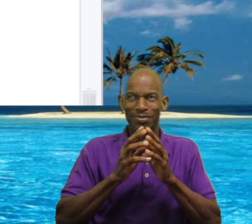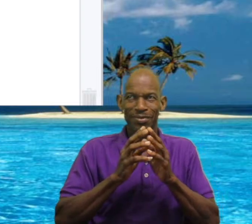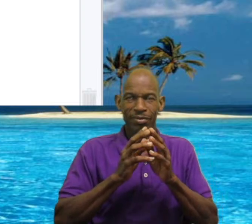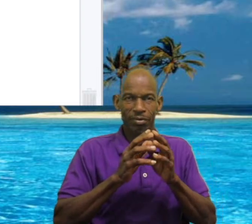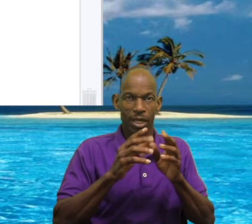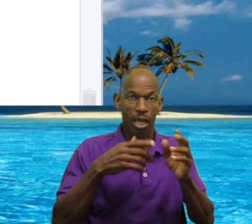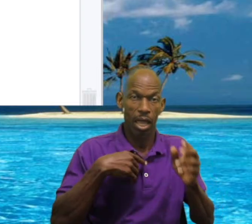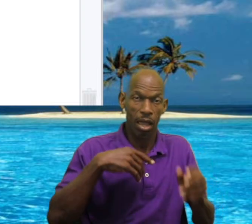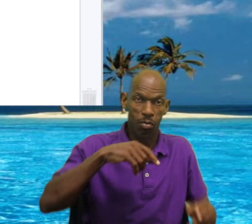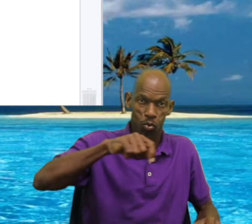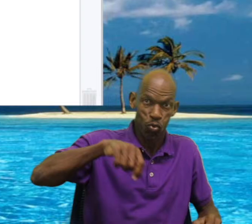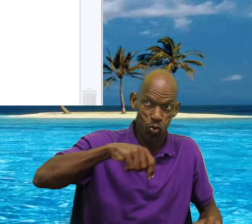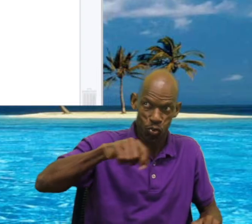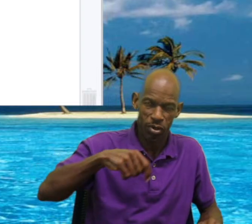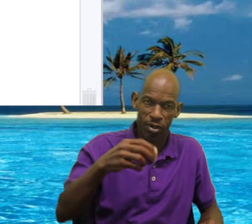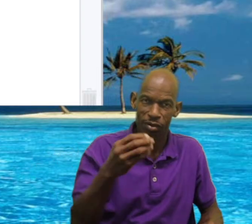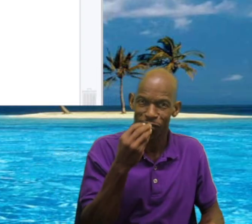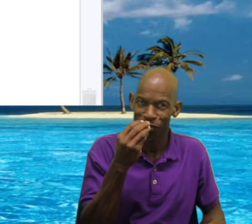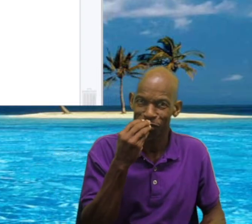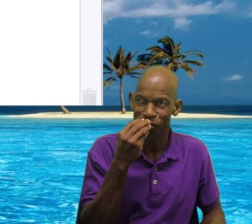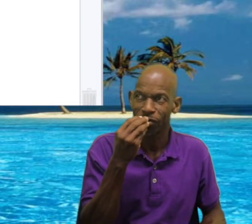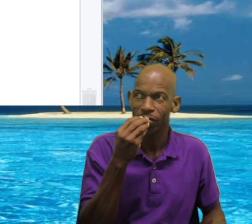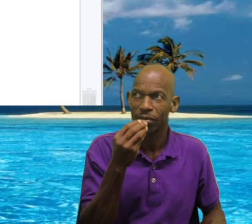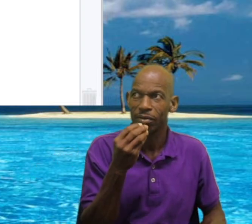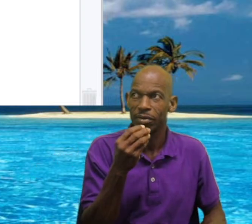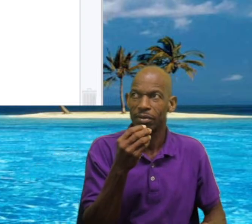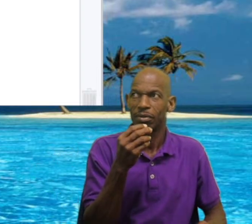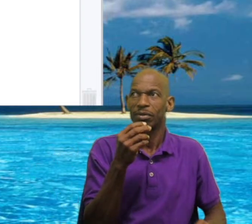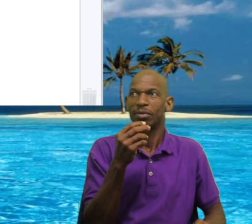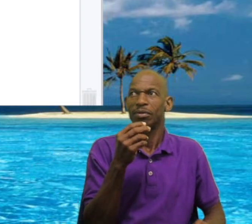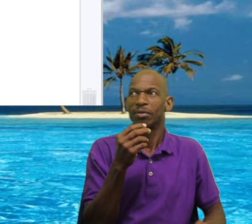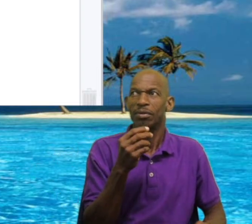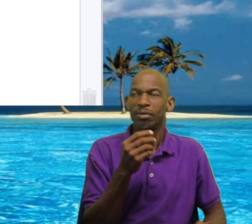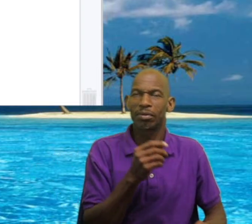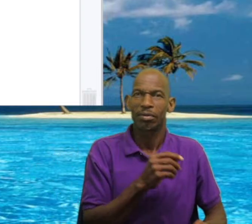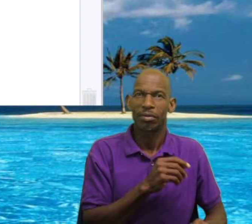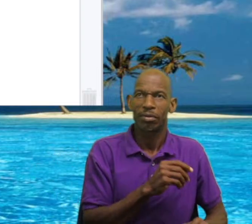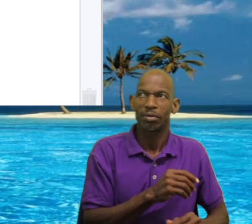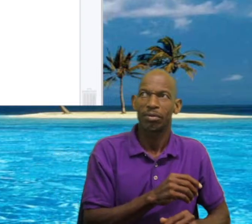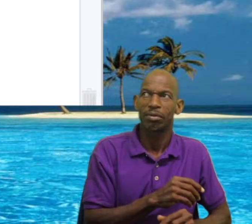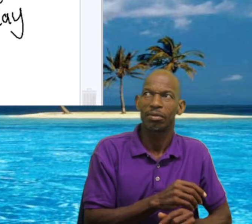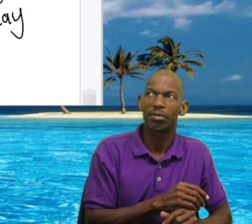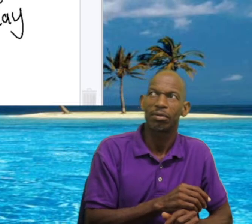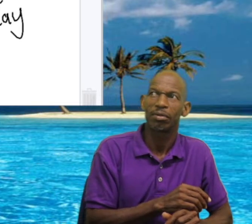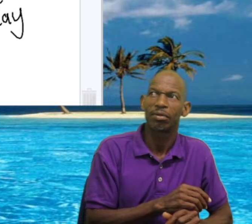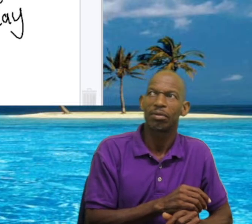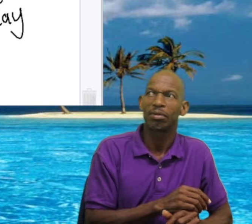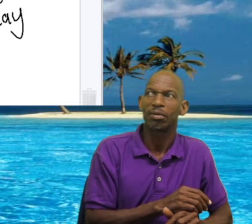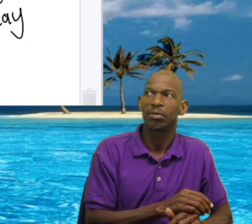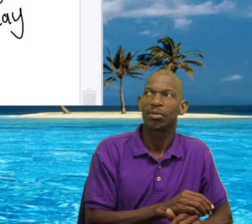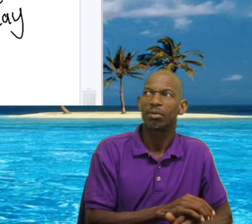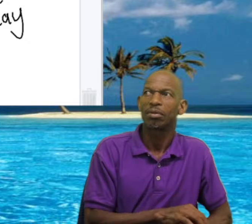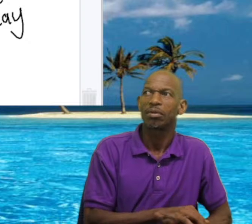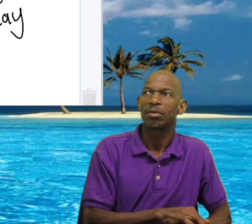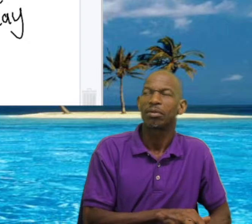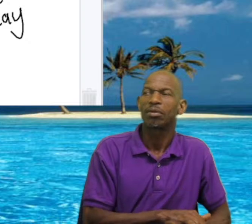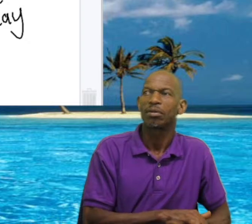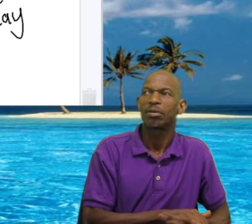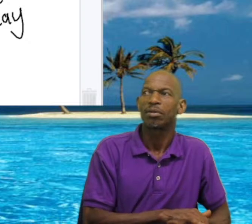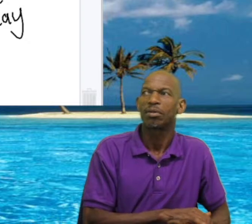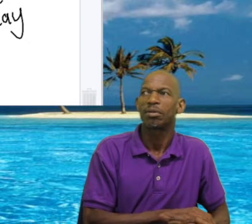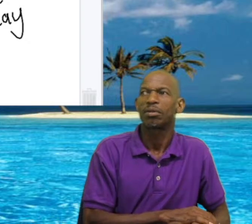I am cooking food. This is your action. You're cooking the food. Let's go back to what was done before.